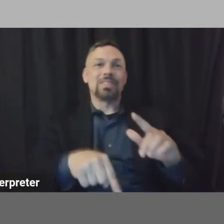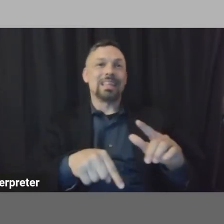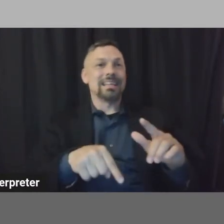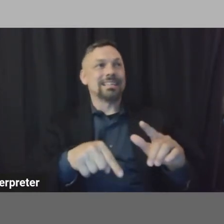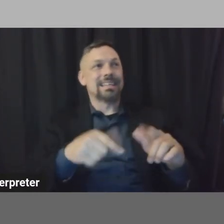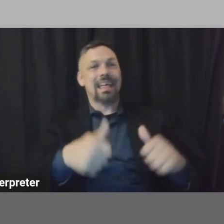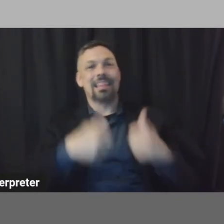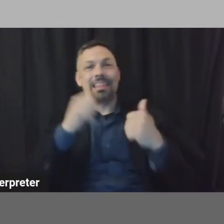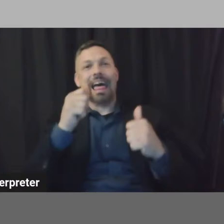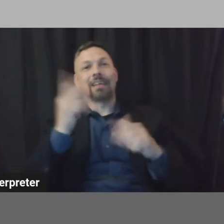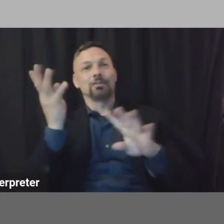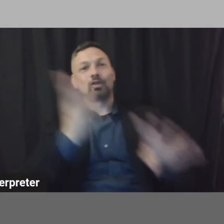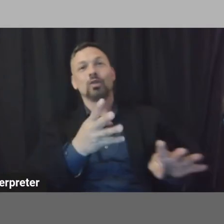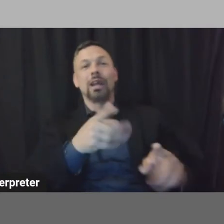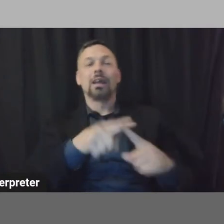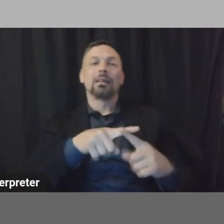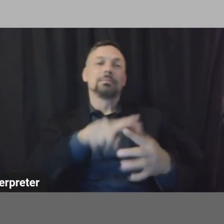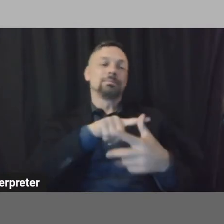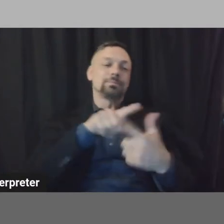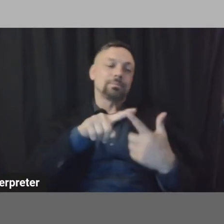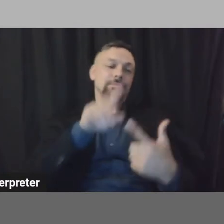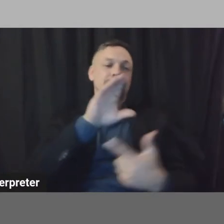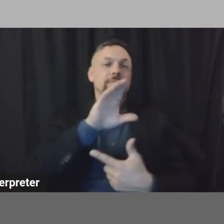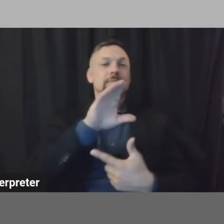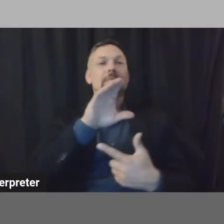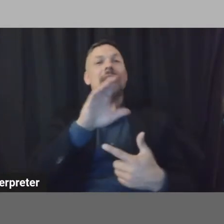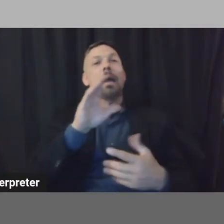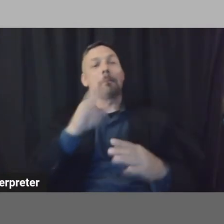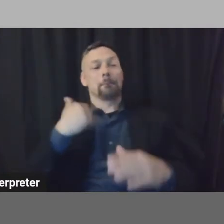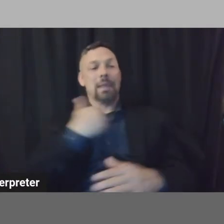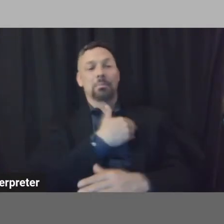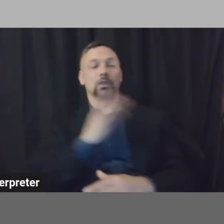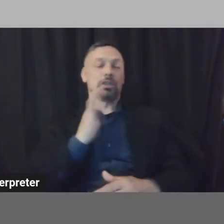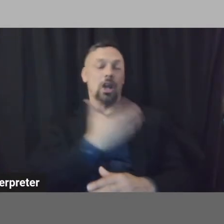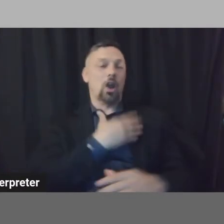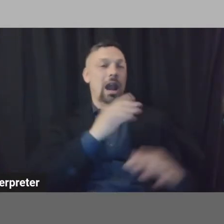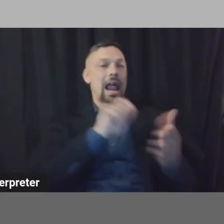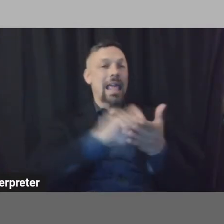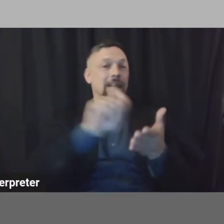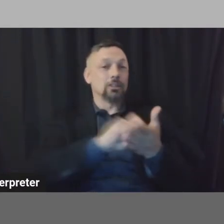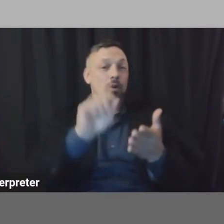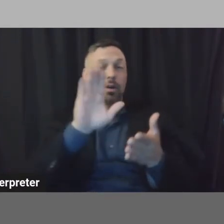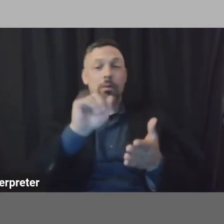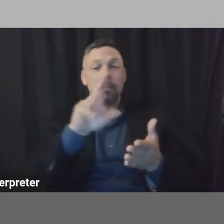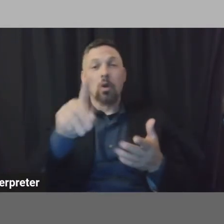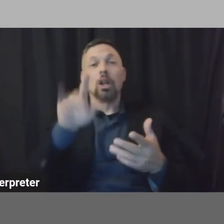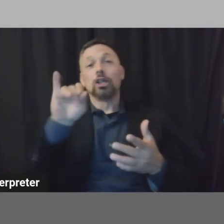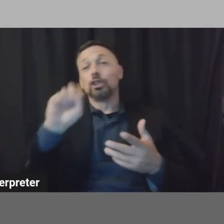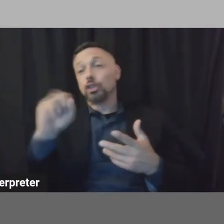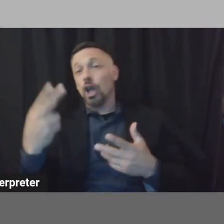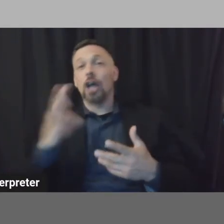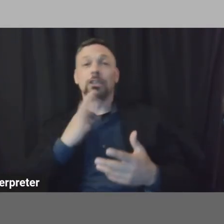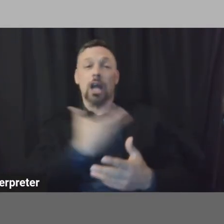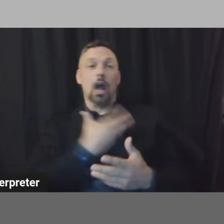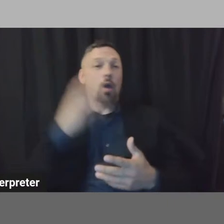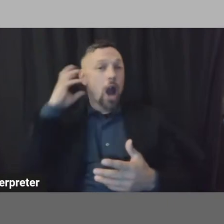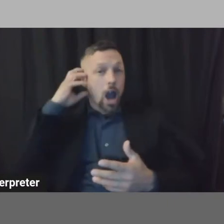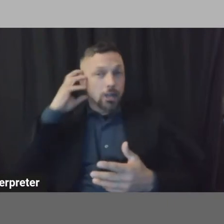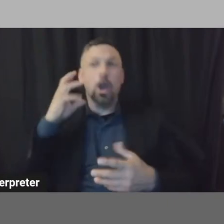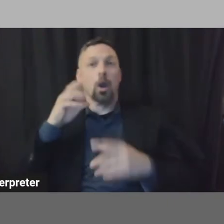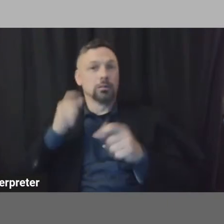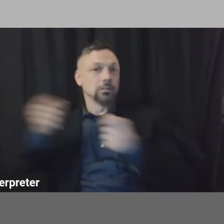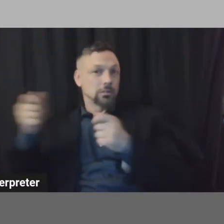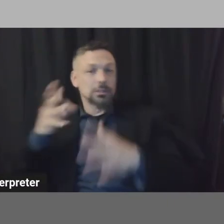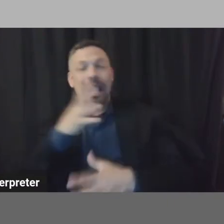Hinson, Whitney Maxey, members of our editorial board, Josh Elstro, our audio producer, and Emily Jiaming Lee from Seed the